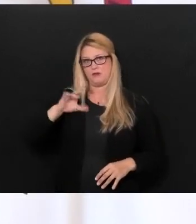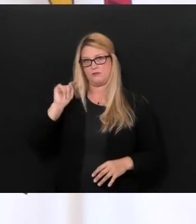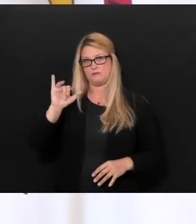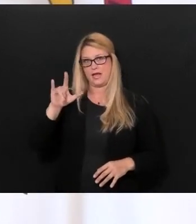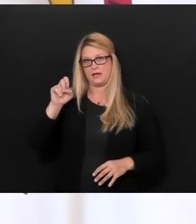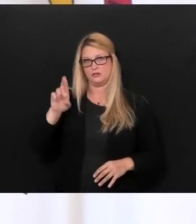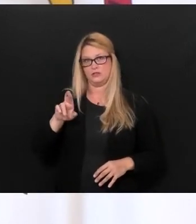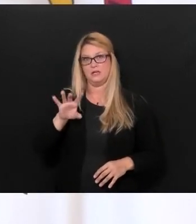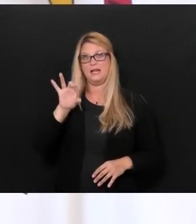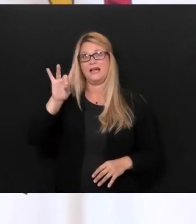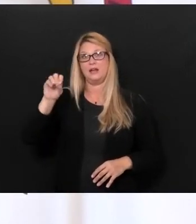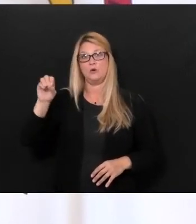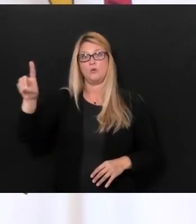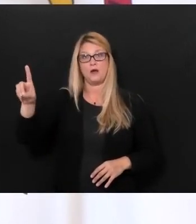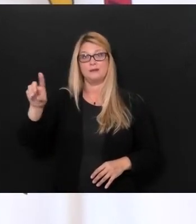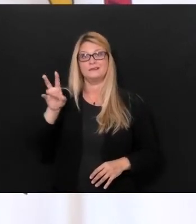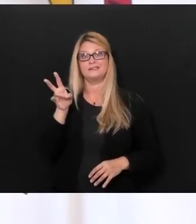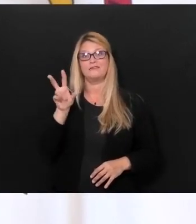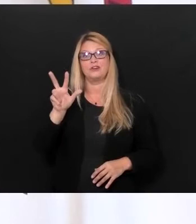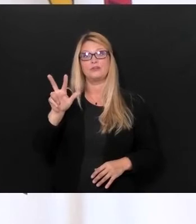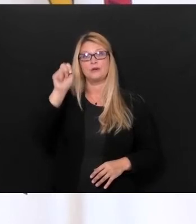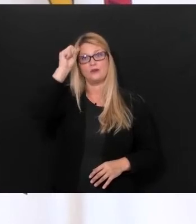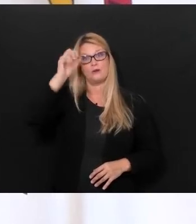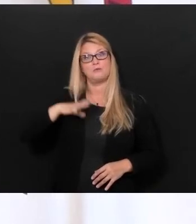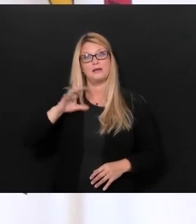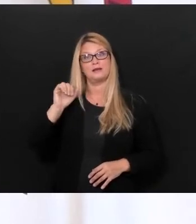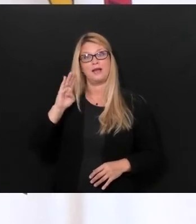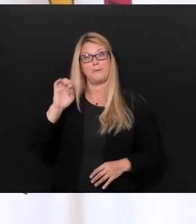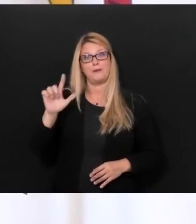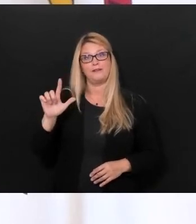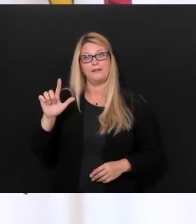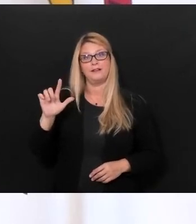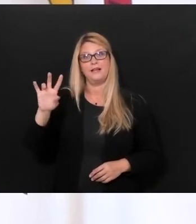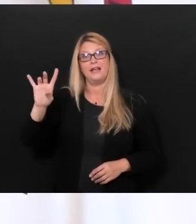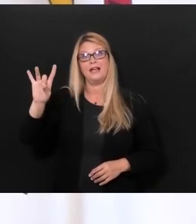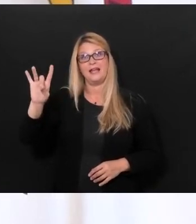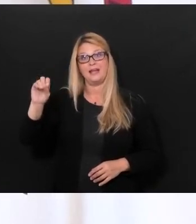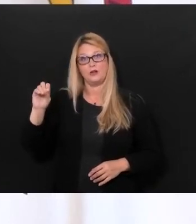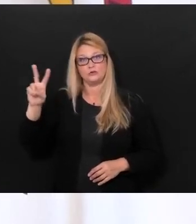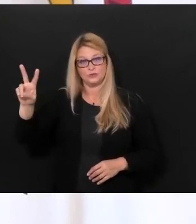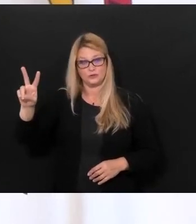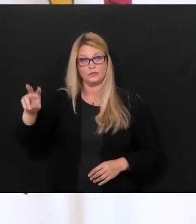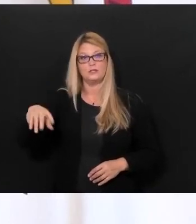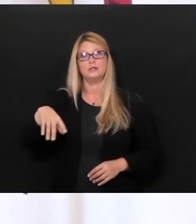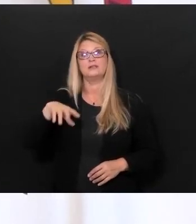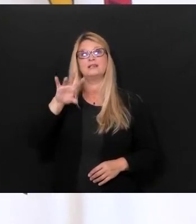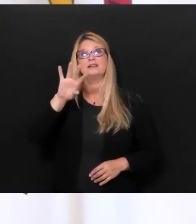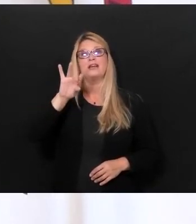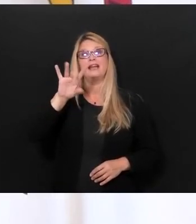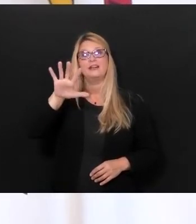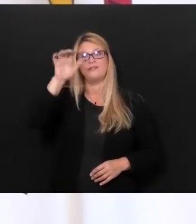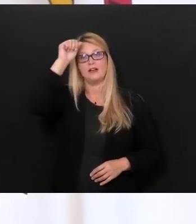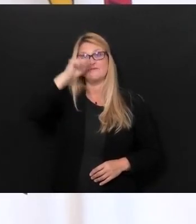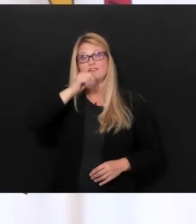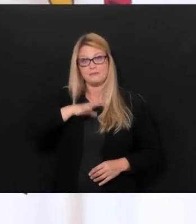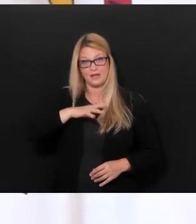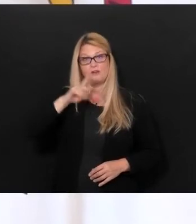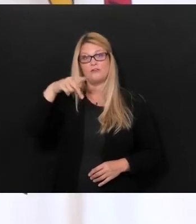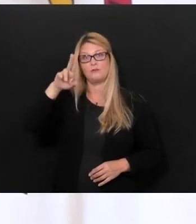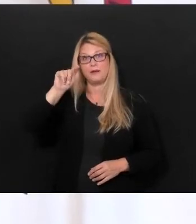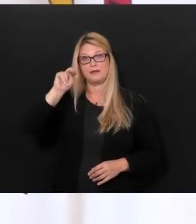The 801st death, a 73-year-old male from Cabell County. The 802nd death, an 85-year-old female from